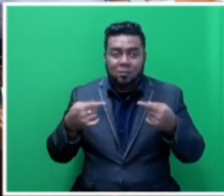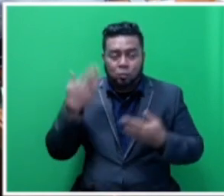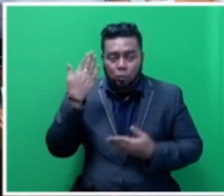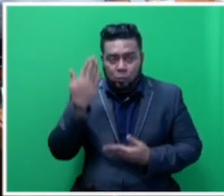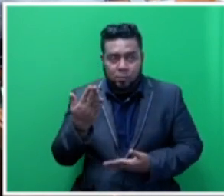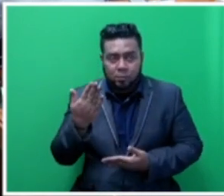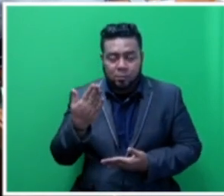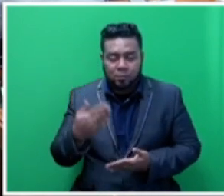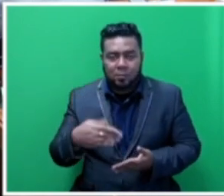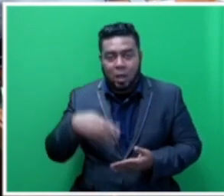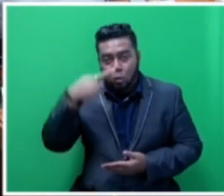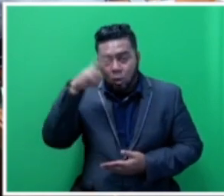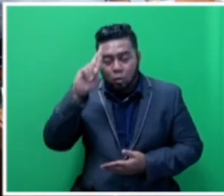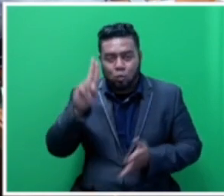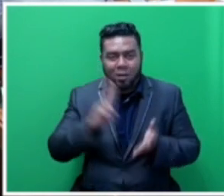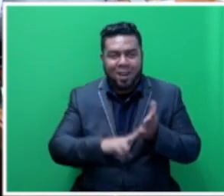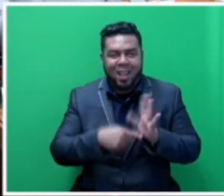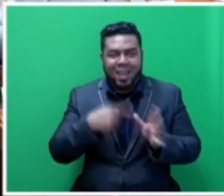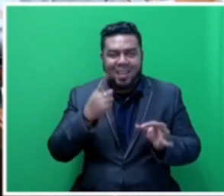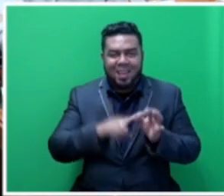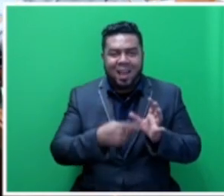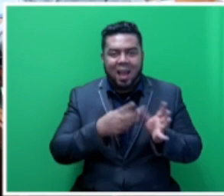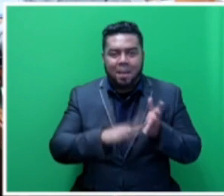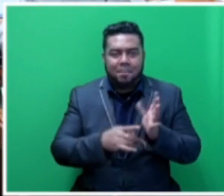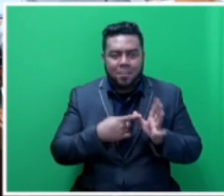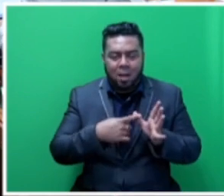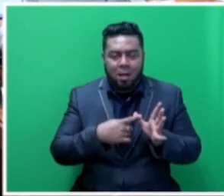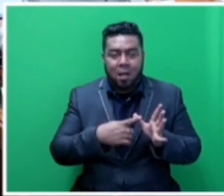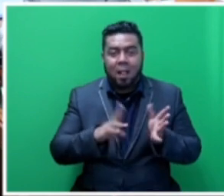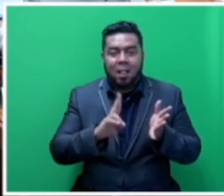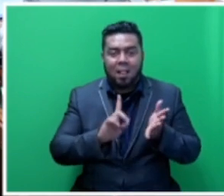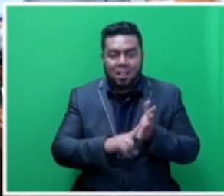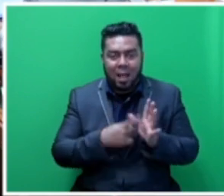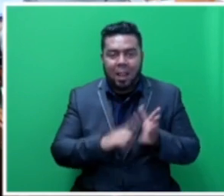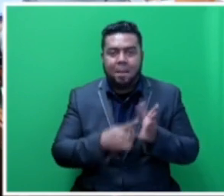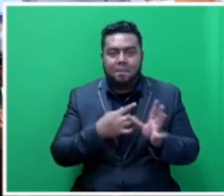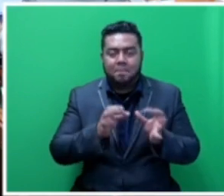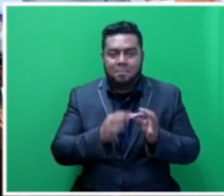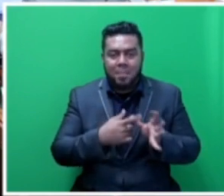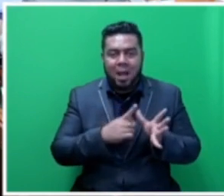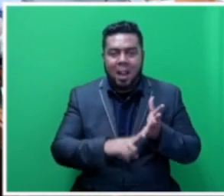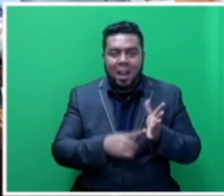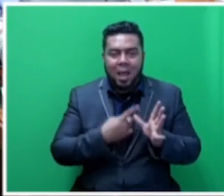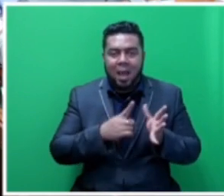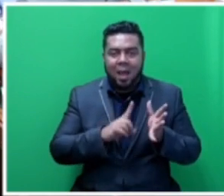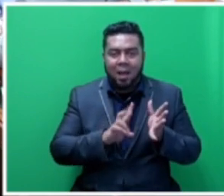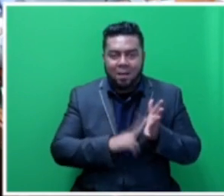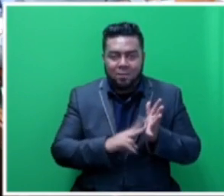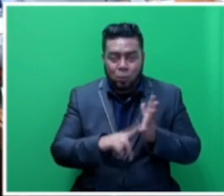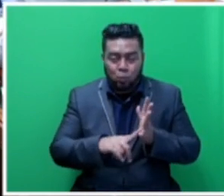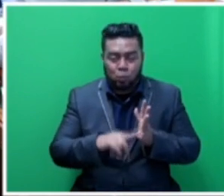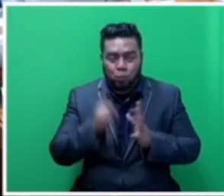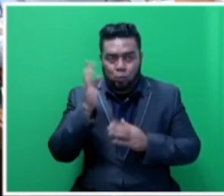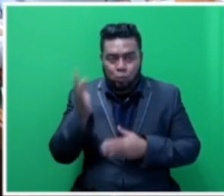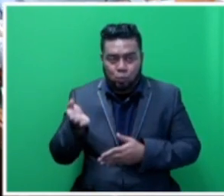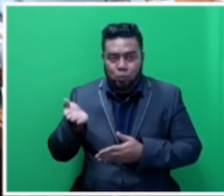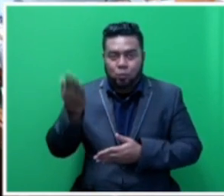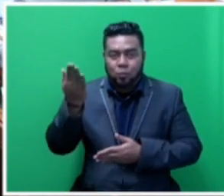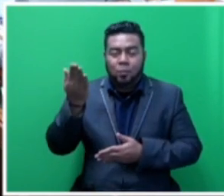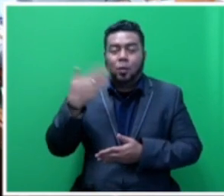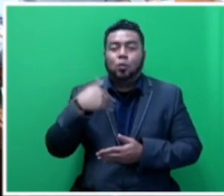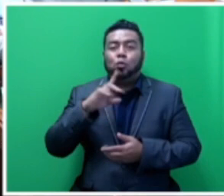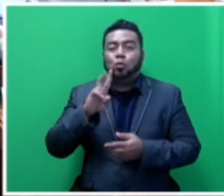Honourable Ratu Naiqama Lalabalavu, to give his response to the revised 2021